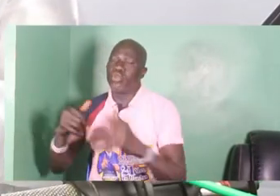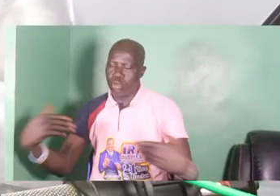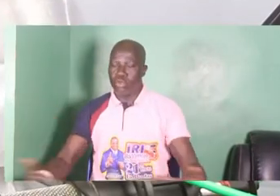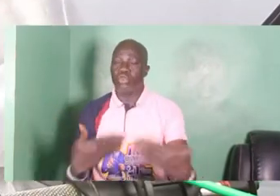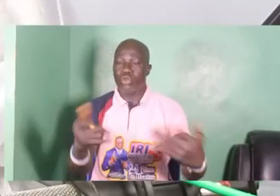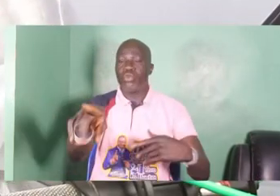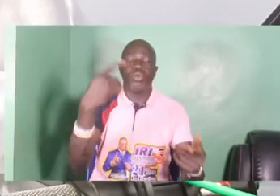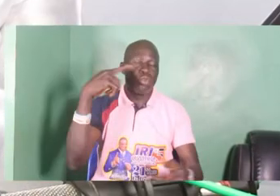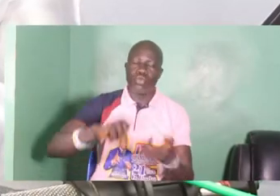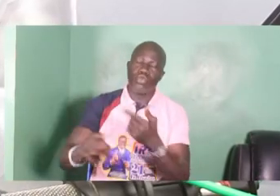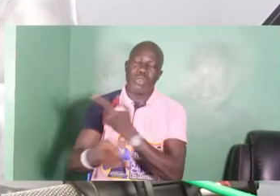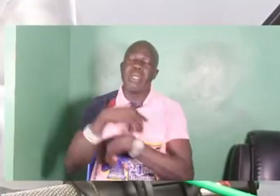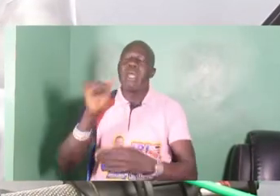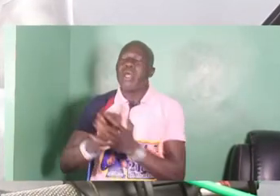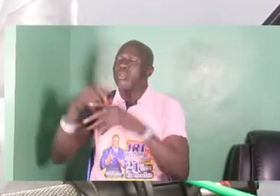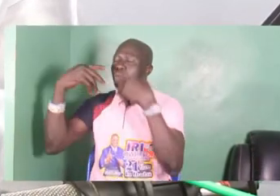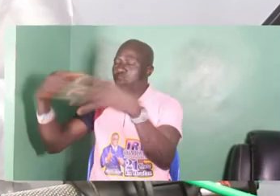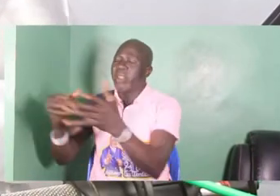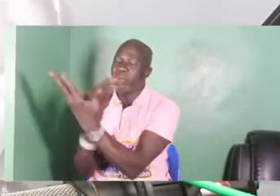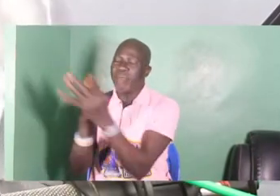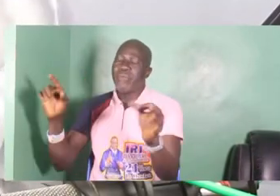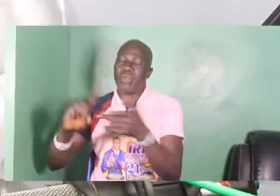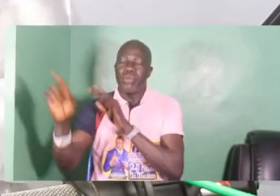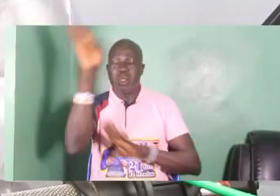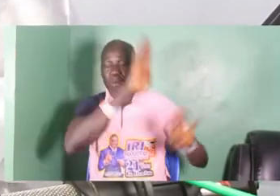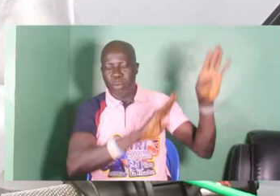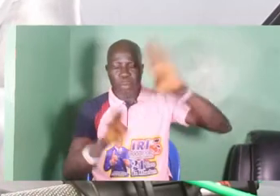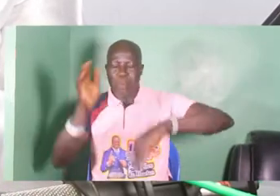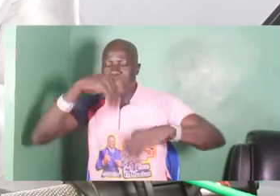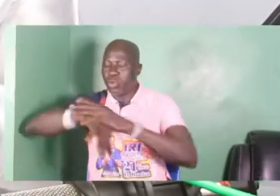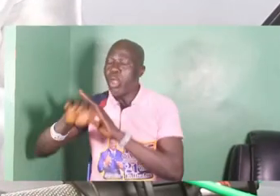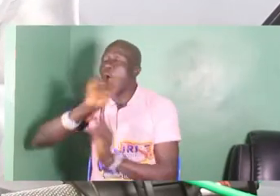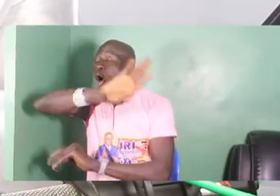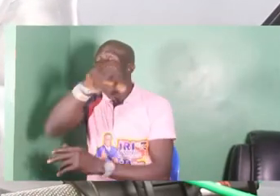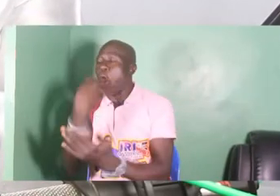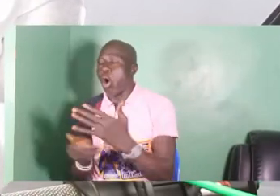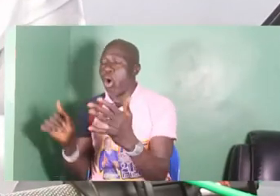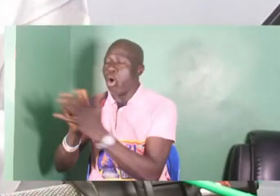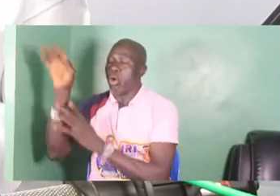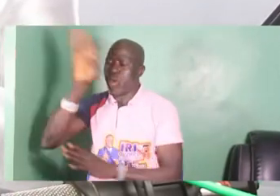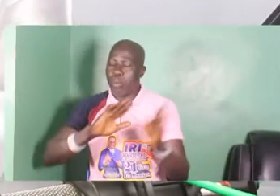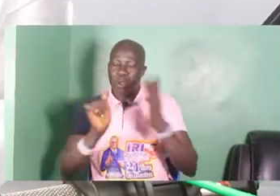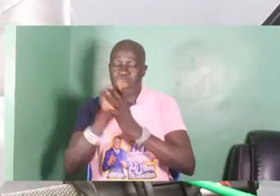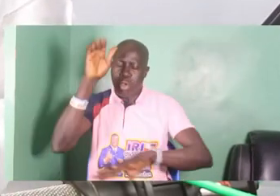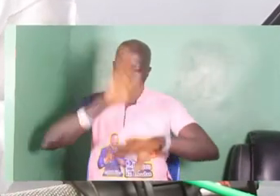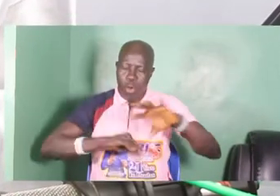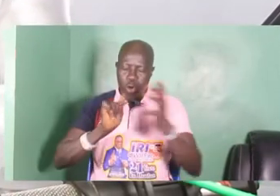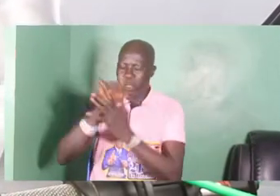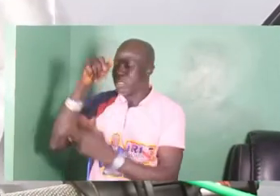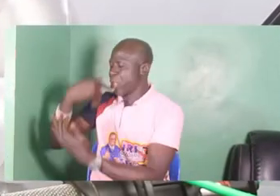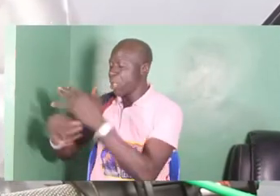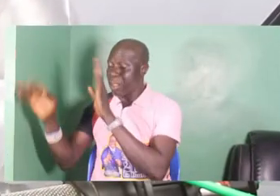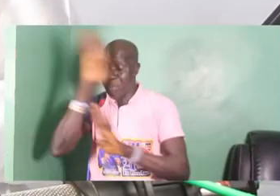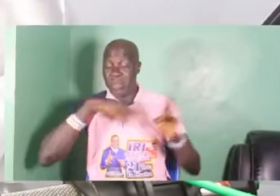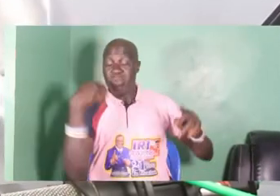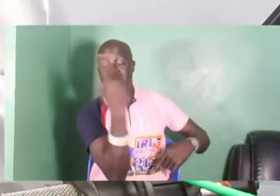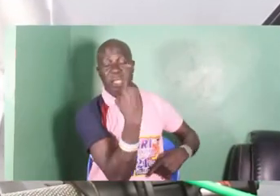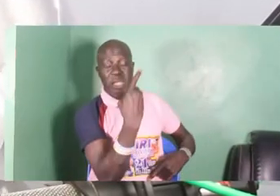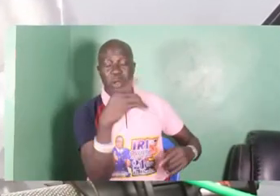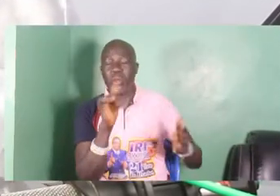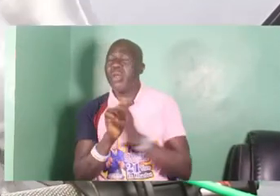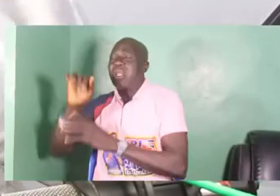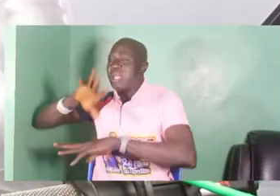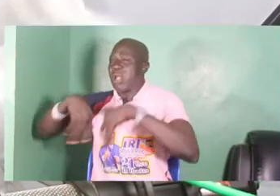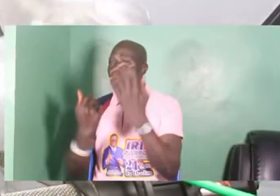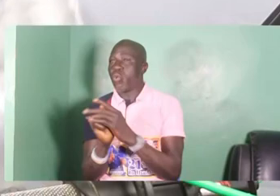father to you today. Láti lè bọ́ lọ́wọ́ ogun yìí. To be free from this battle. Àwọn yẹn mi máa ń pè lóògùn àdájà. They call it the battle you fight alone. Bẹ́ẹ̀ni àwọn